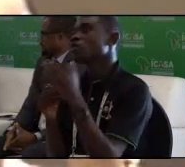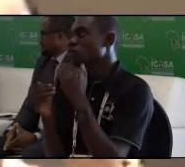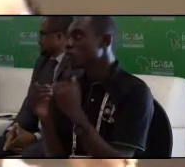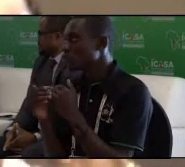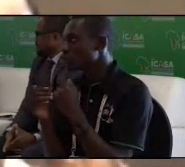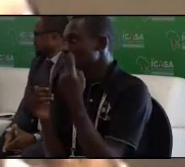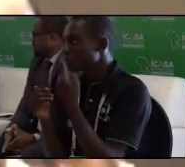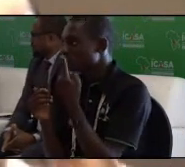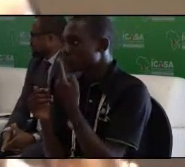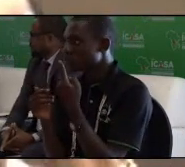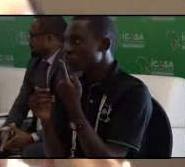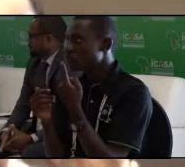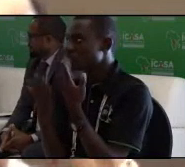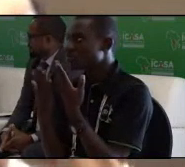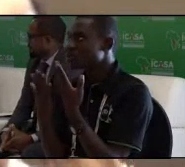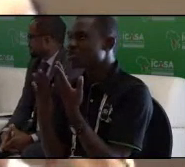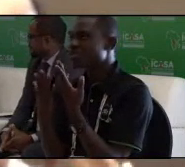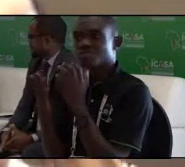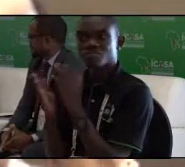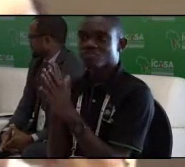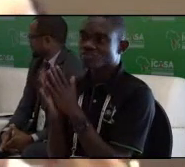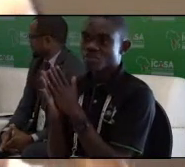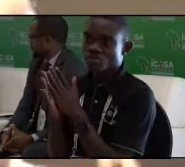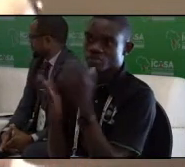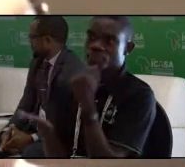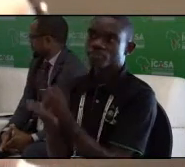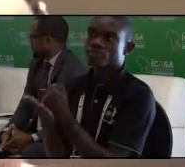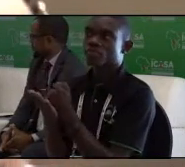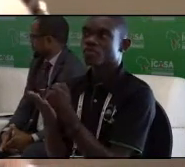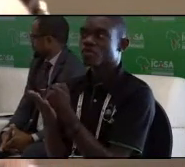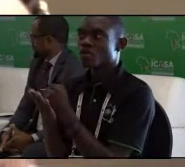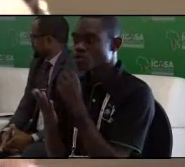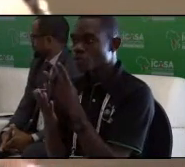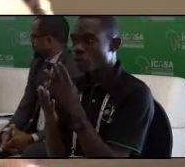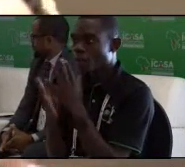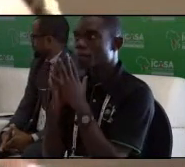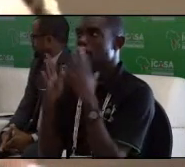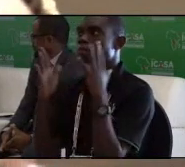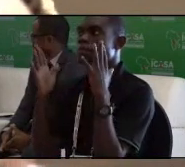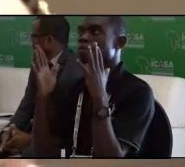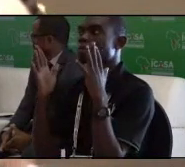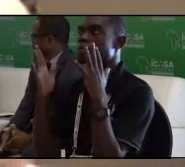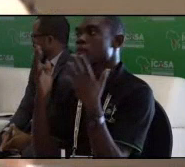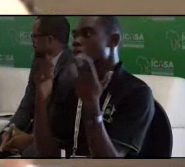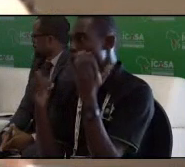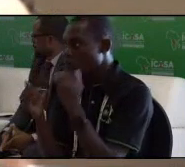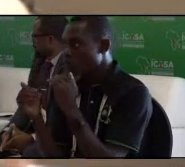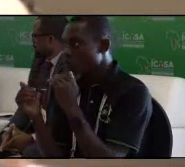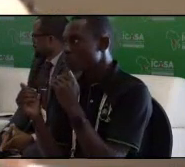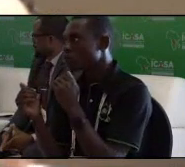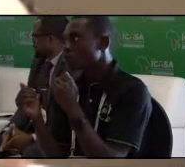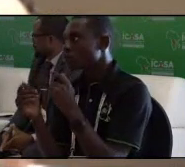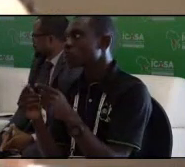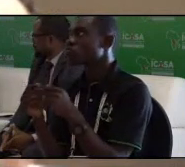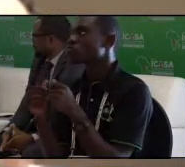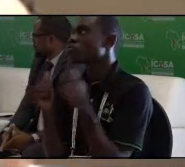than $1, the unapproved products. So we thought that if we open the markets, have more qualified products come in,